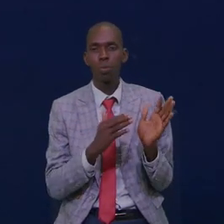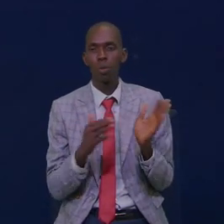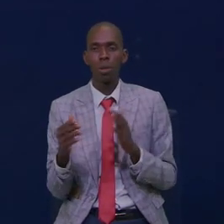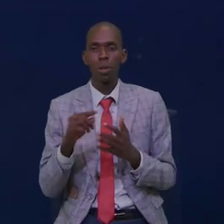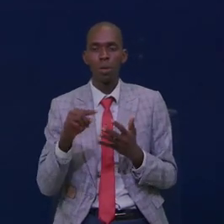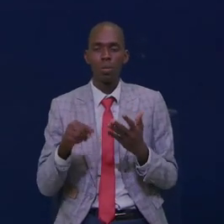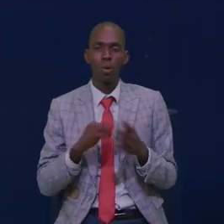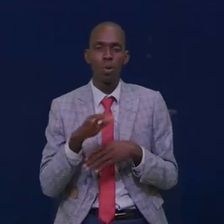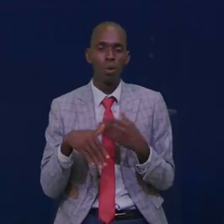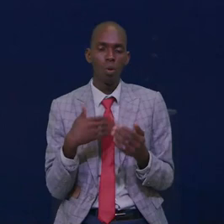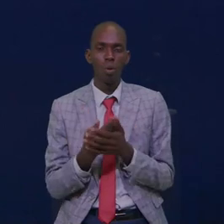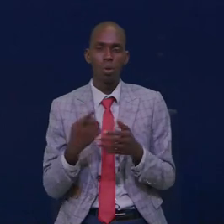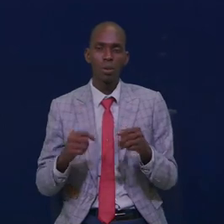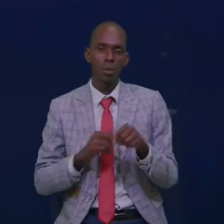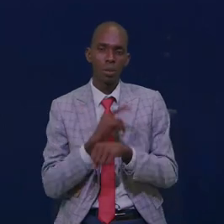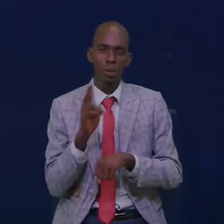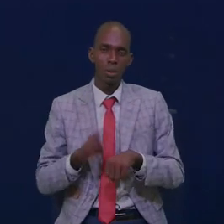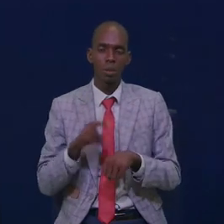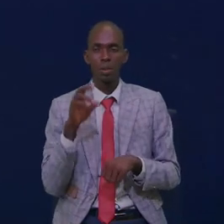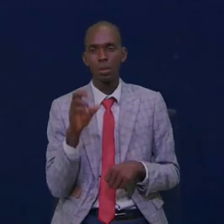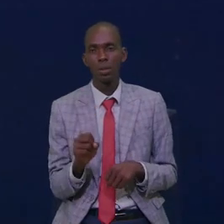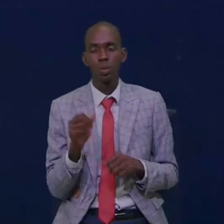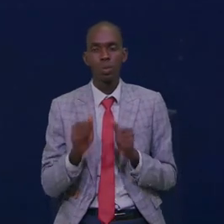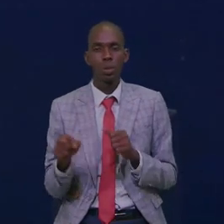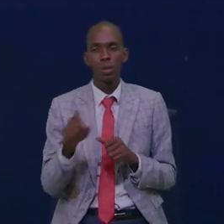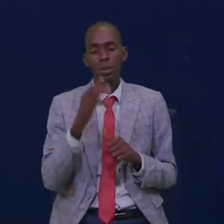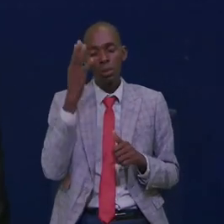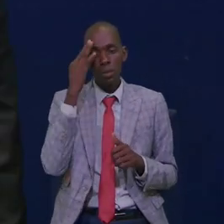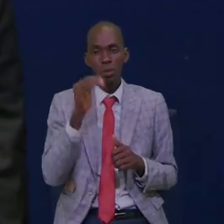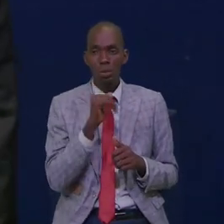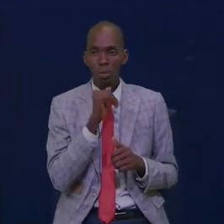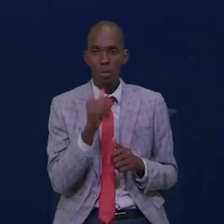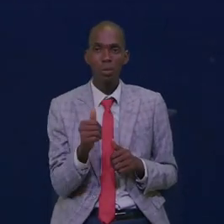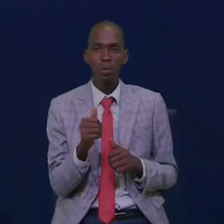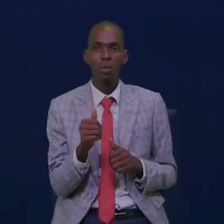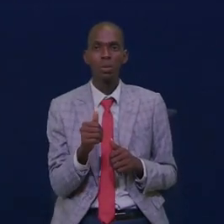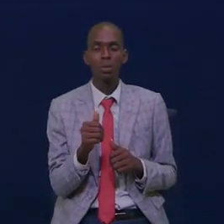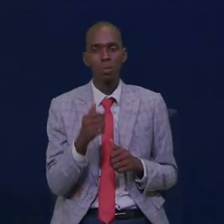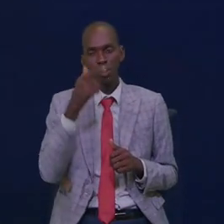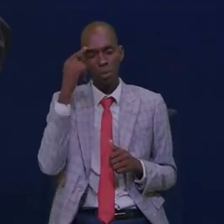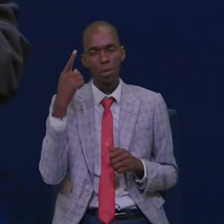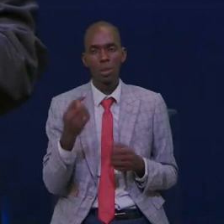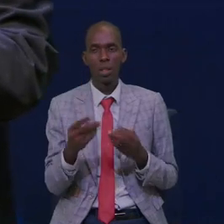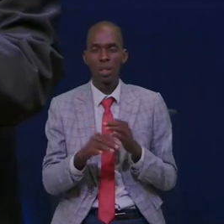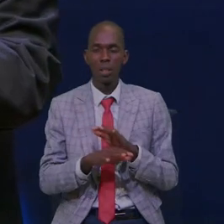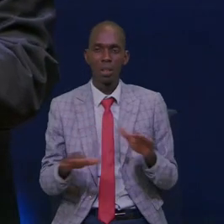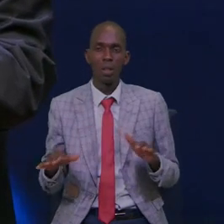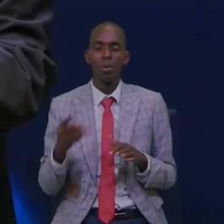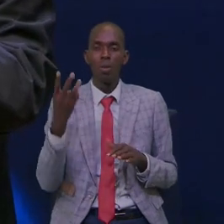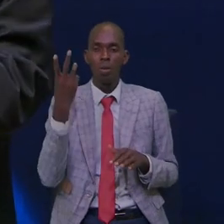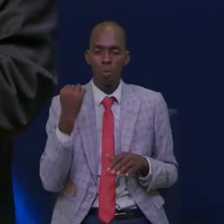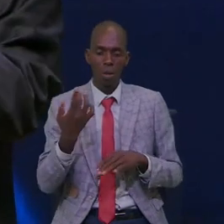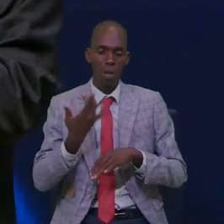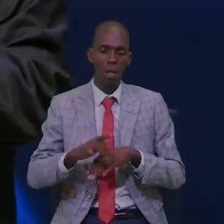the nations whom they knew not. Thus the land was desolate after